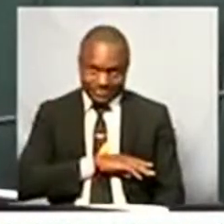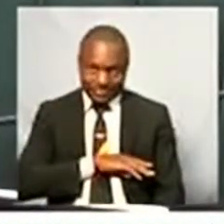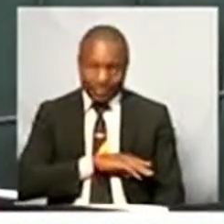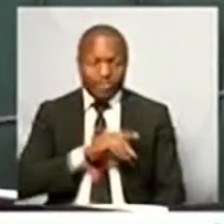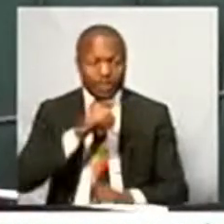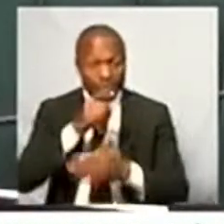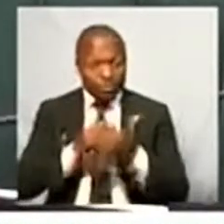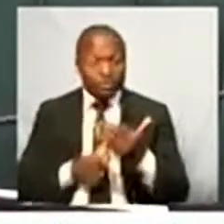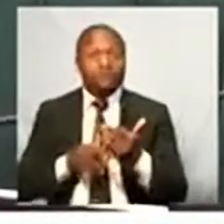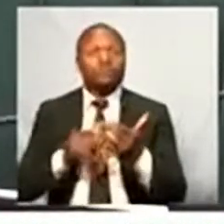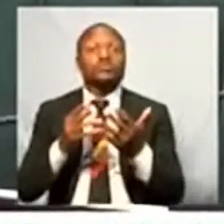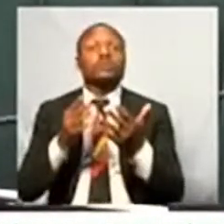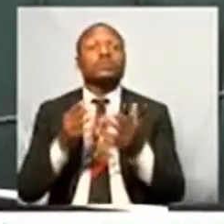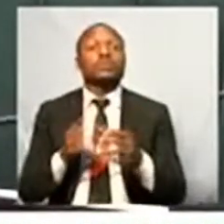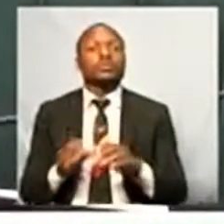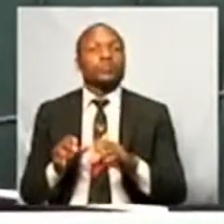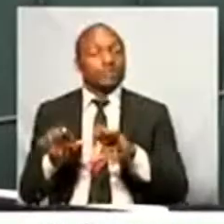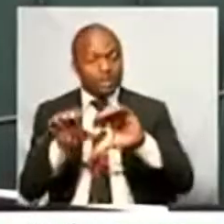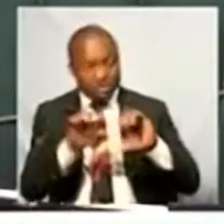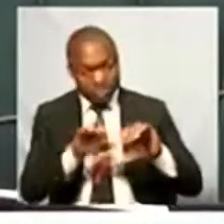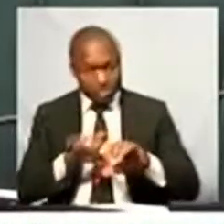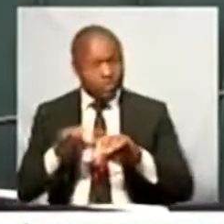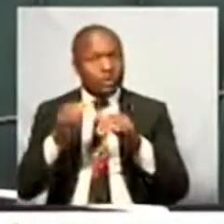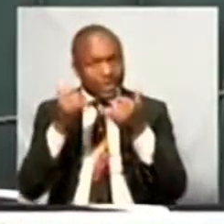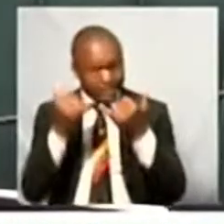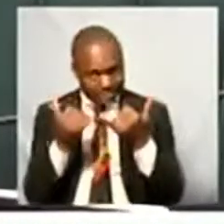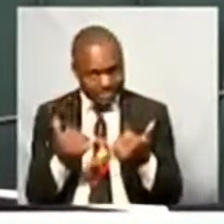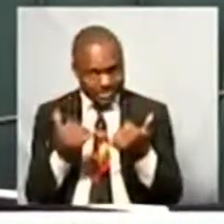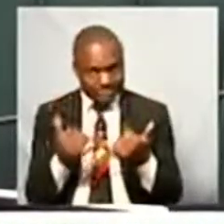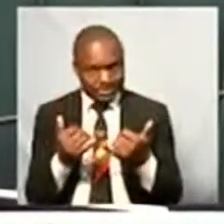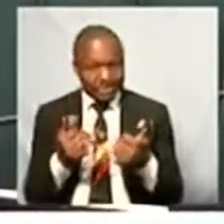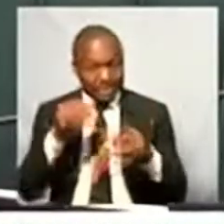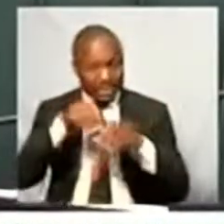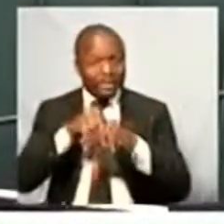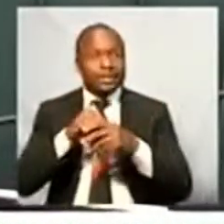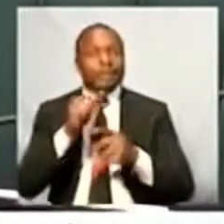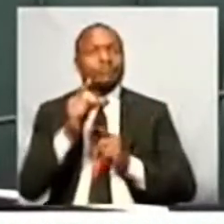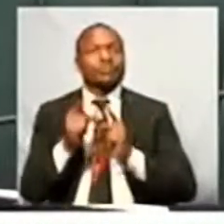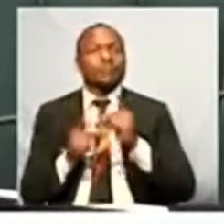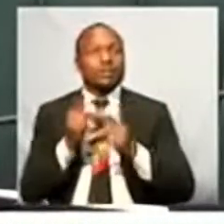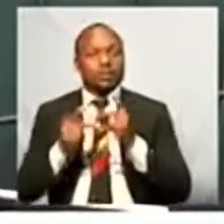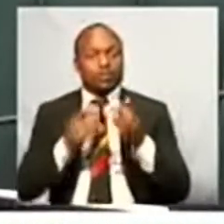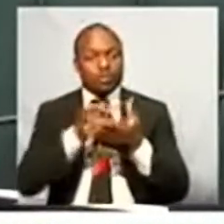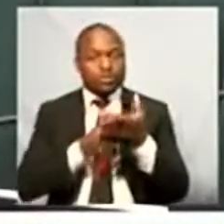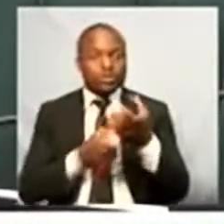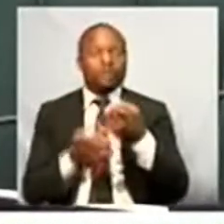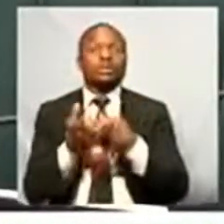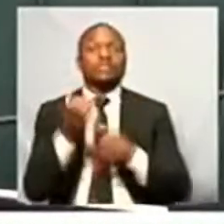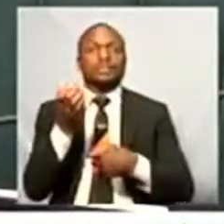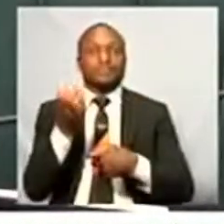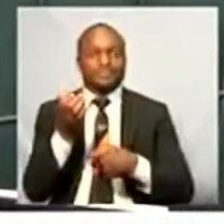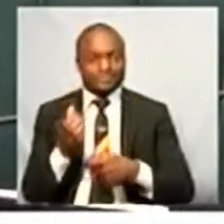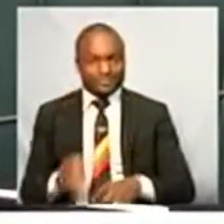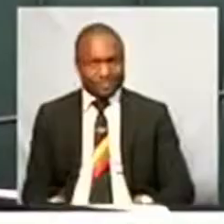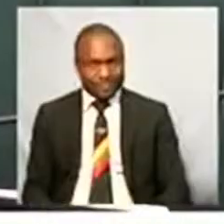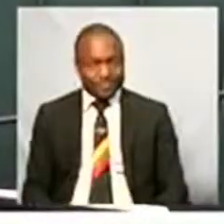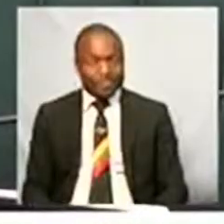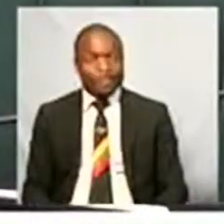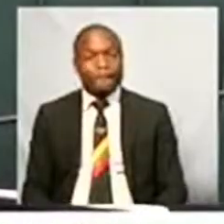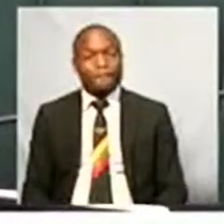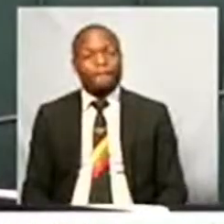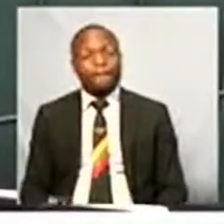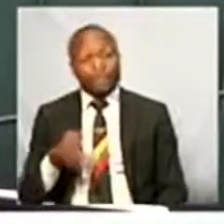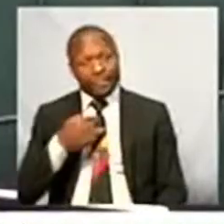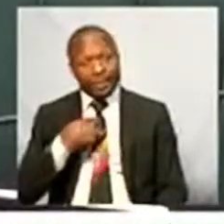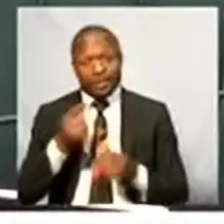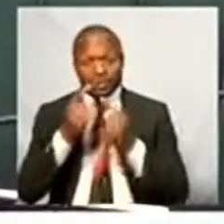All we are doing now, we are now in a process of consultations. So when I